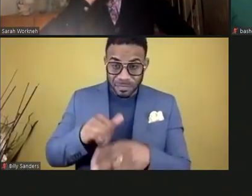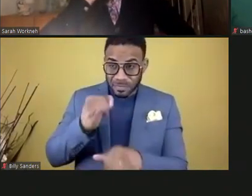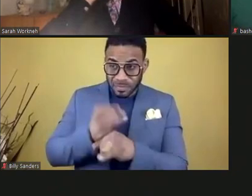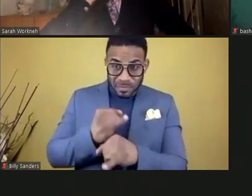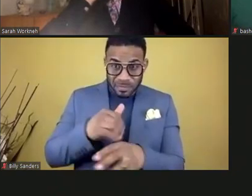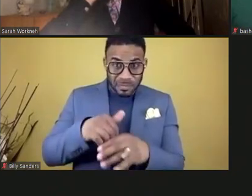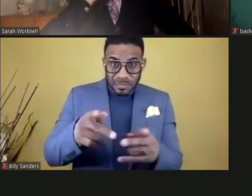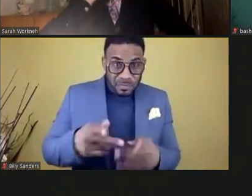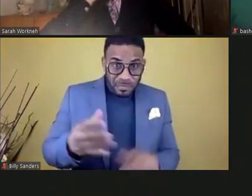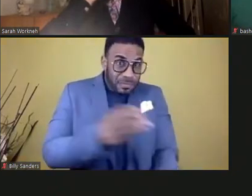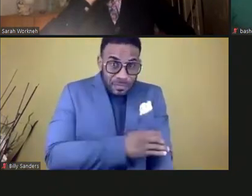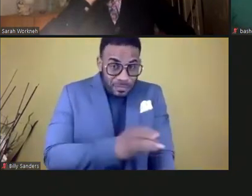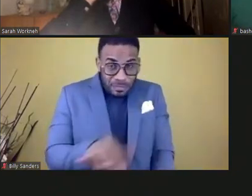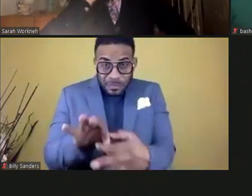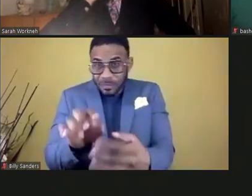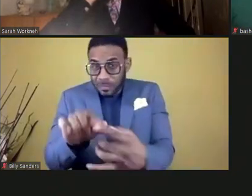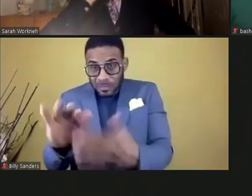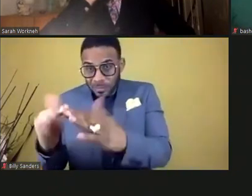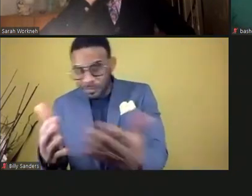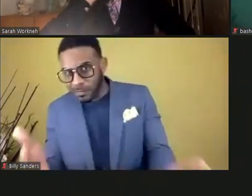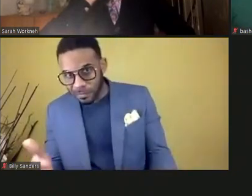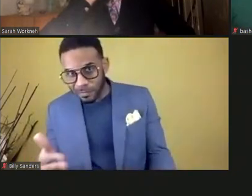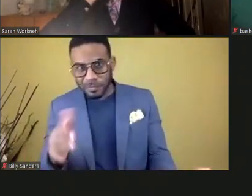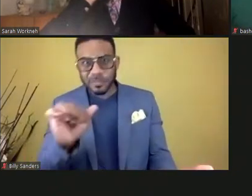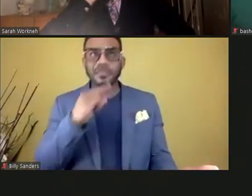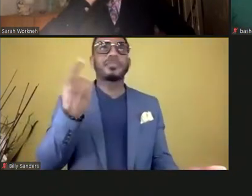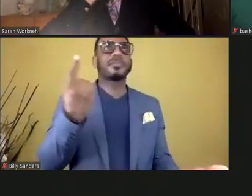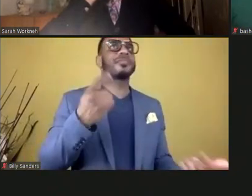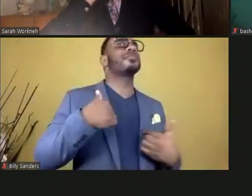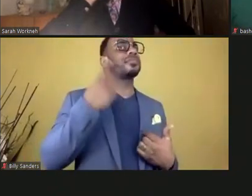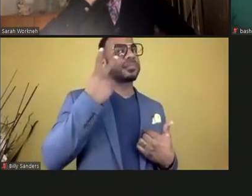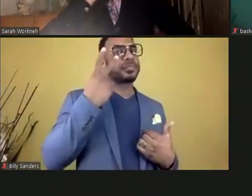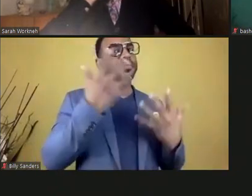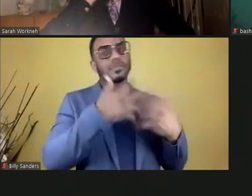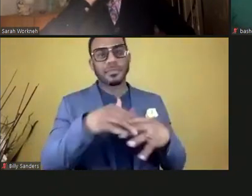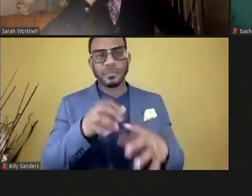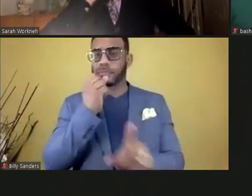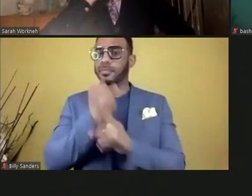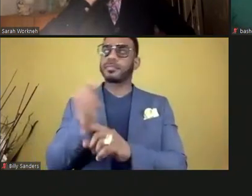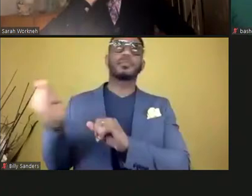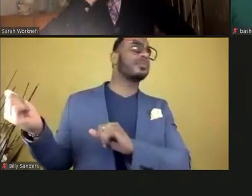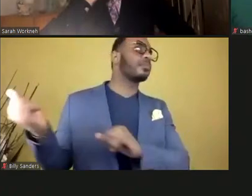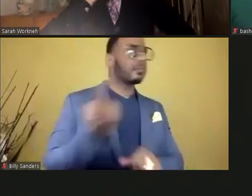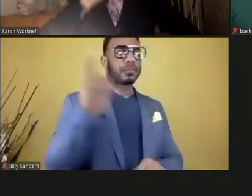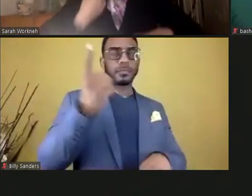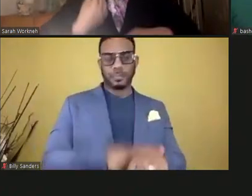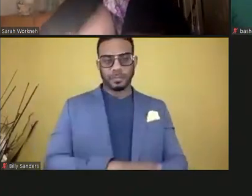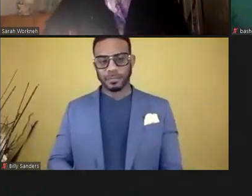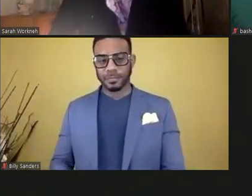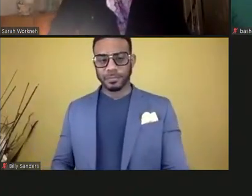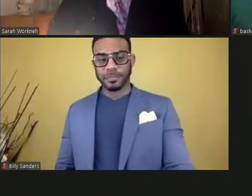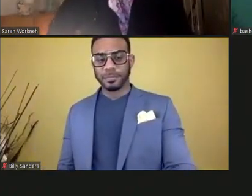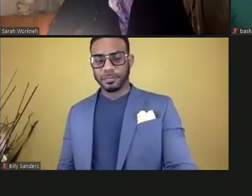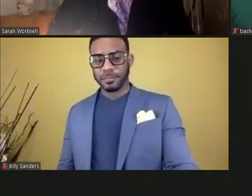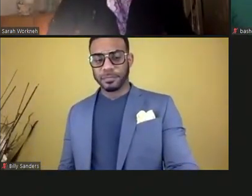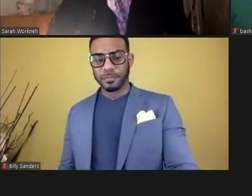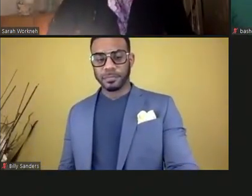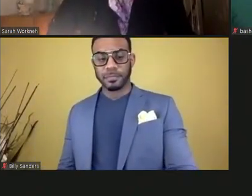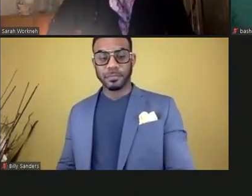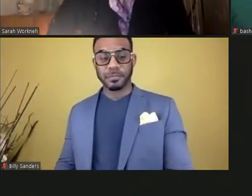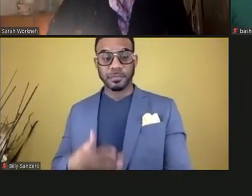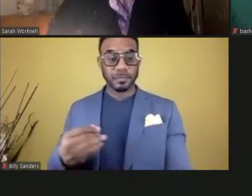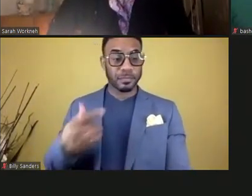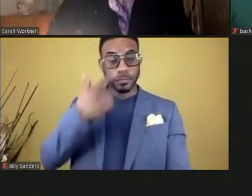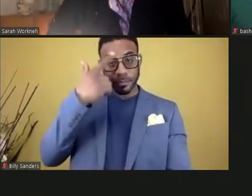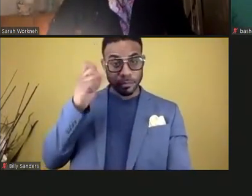in a position of power in relation to the community, this is something that I see play out at MPAC all the time. And